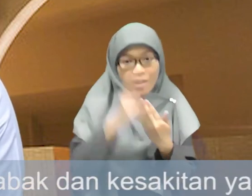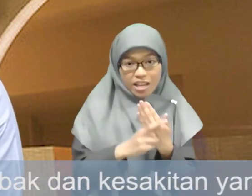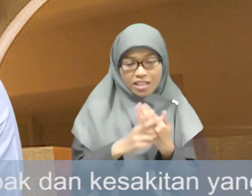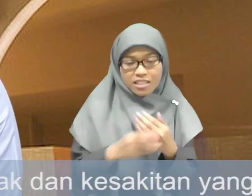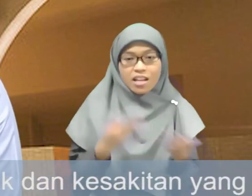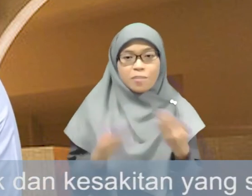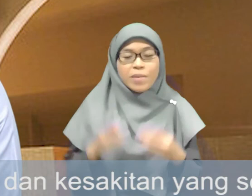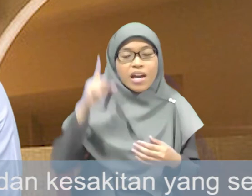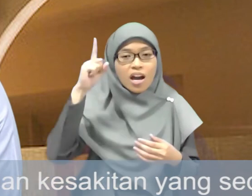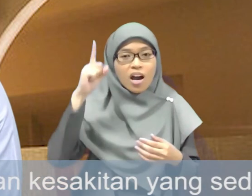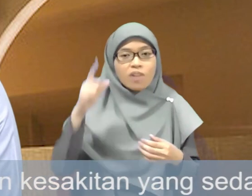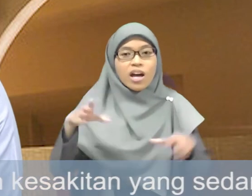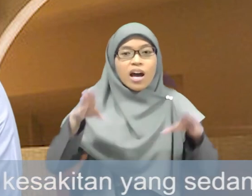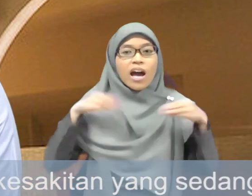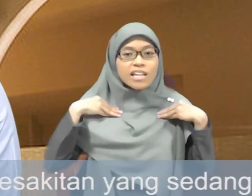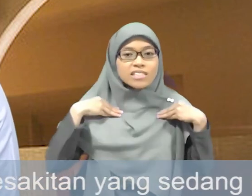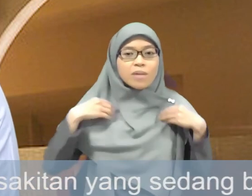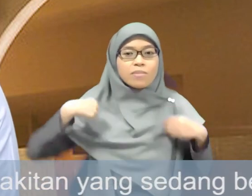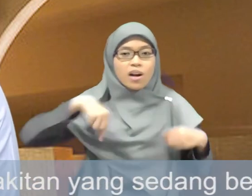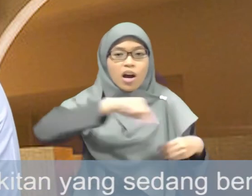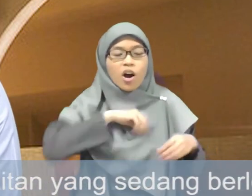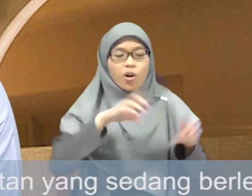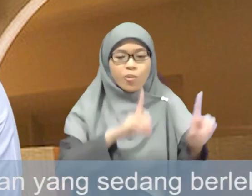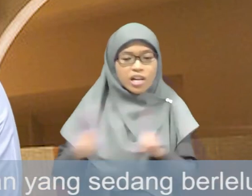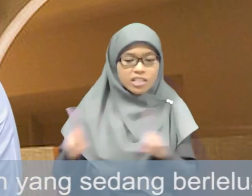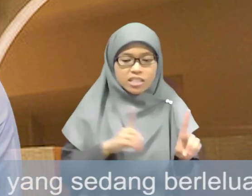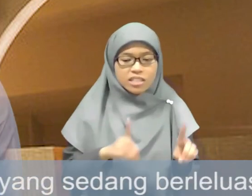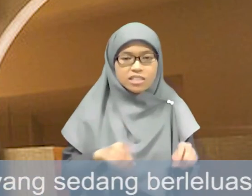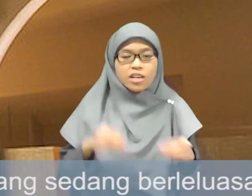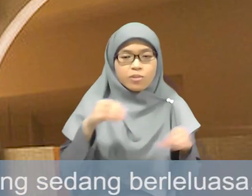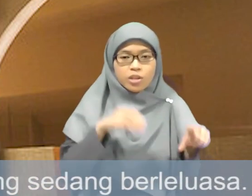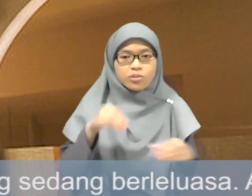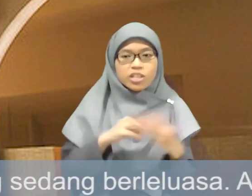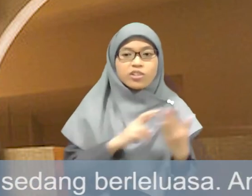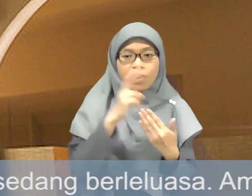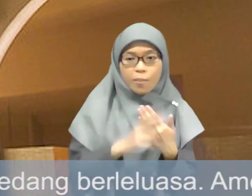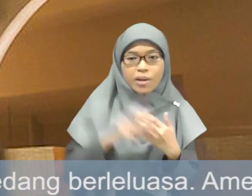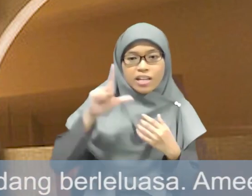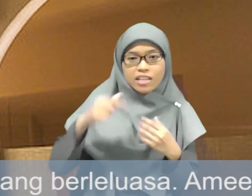wa astaghfirullahal azim li wa lakum. Assalamu alaikum warahmatullahi ta'ala wabarakatuh.